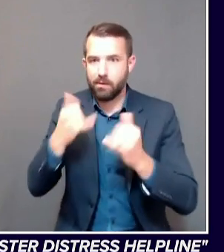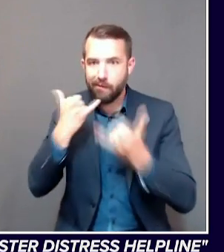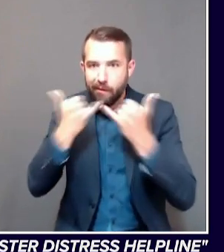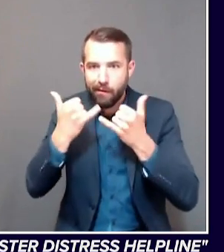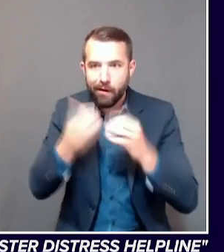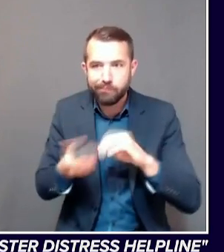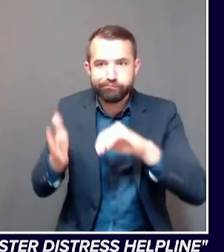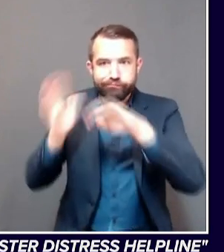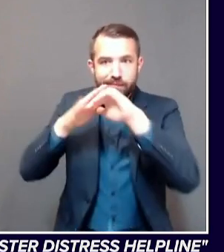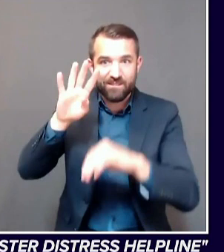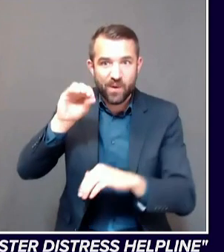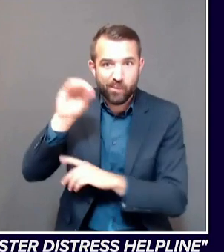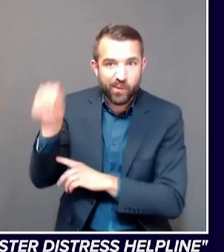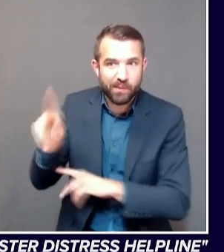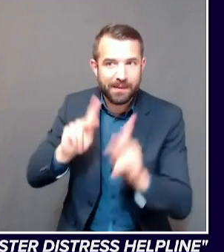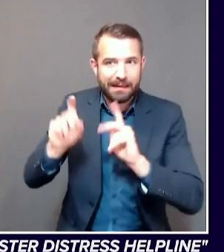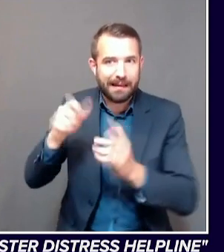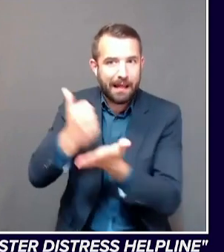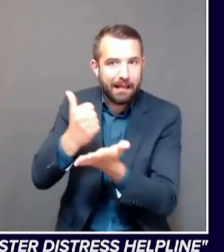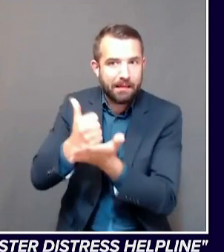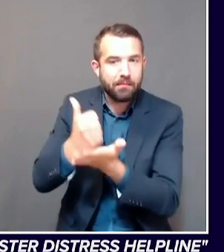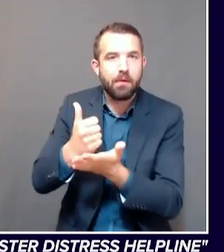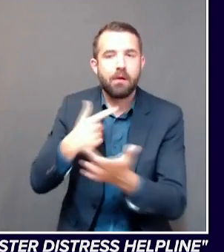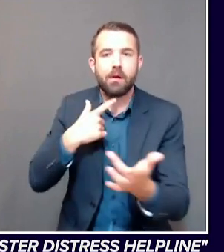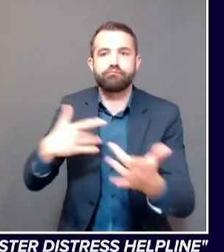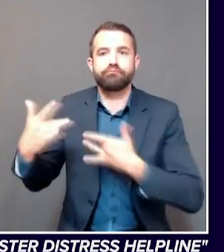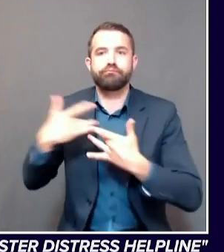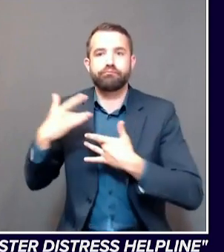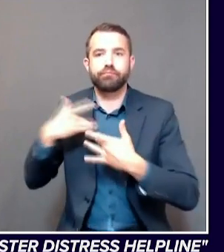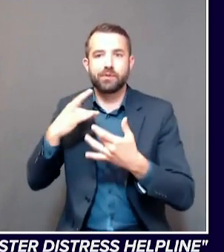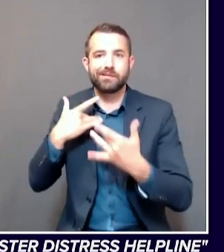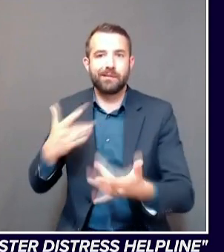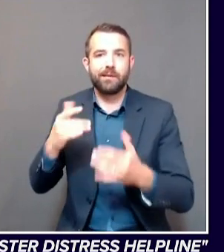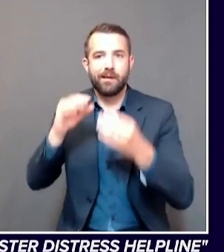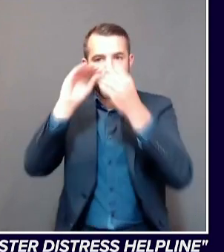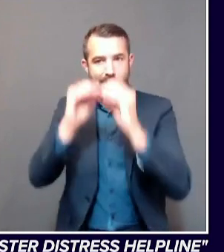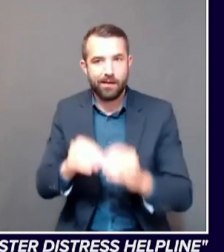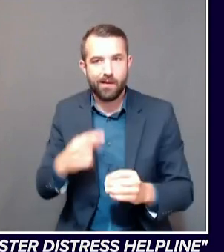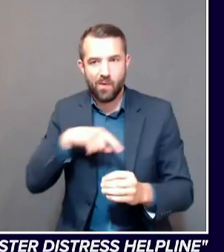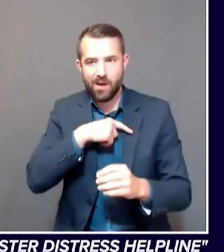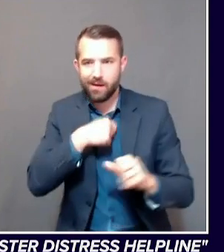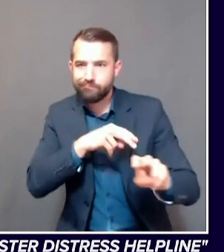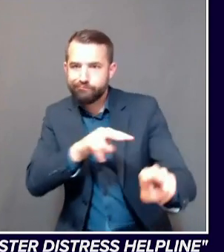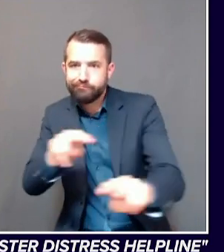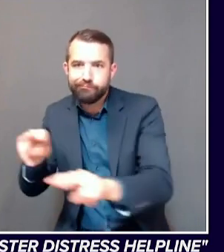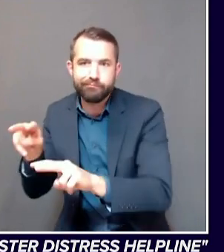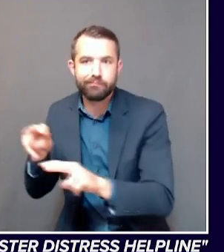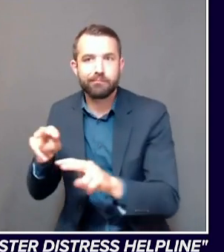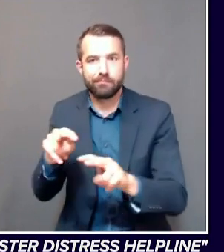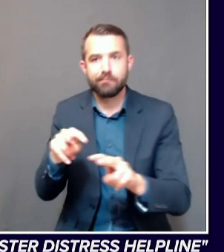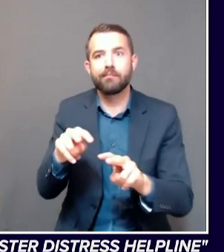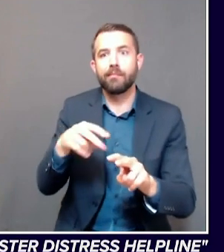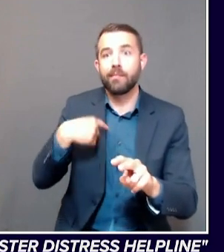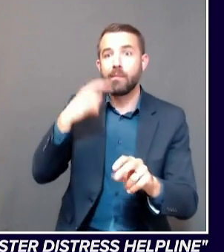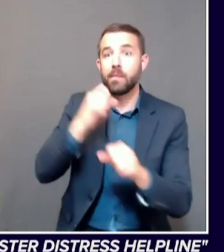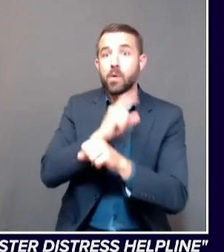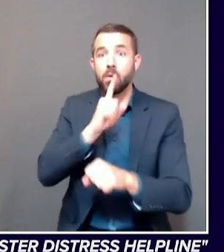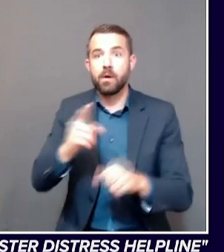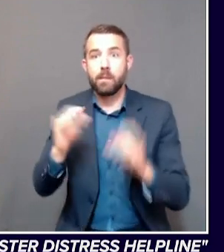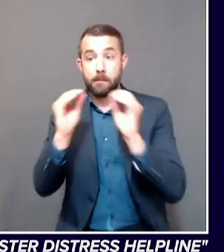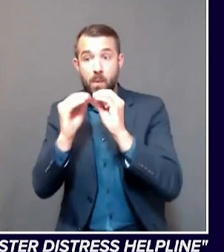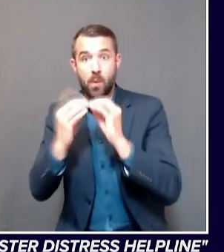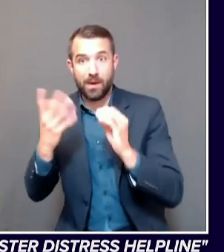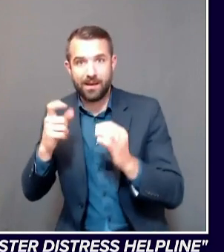the underlying trends and data that we've seen. So we've been looking at all of our different indicators. We do have a new dashboard that we posted on